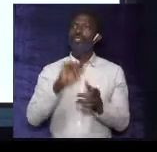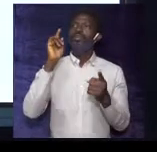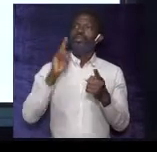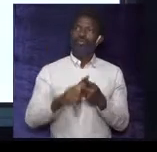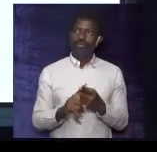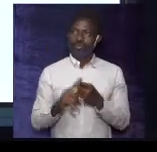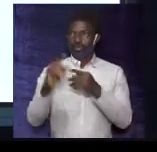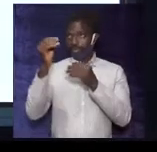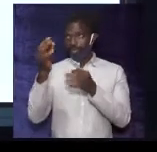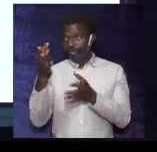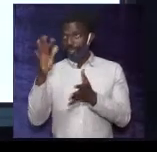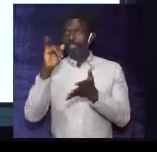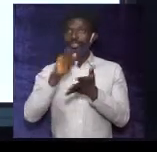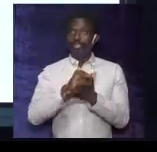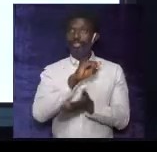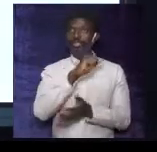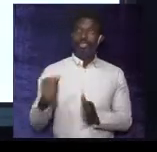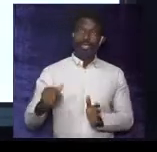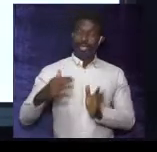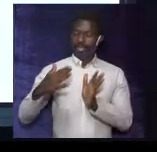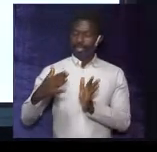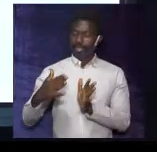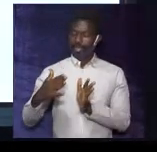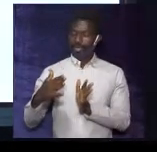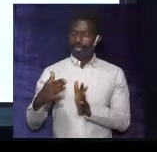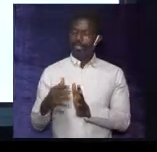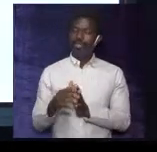is to decide that